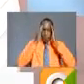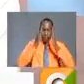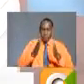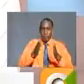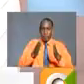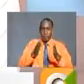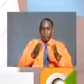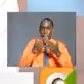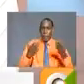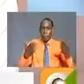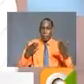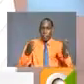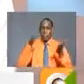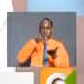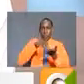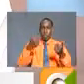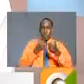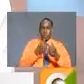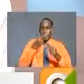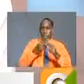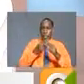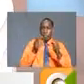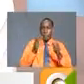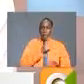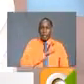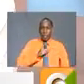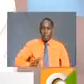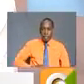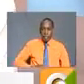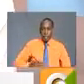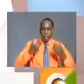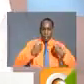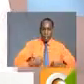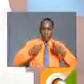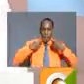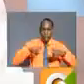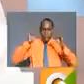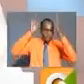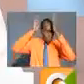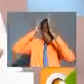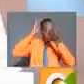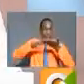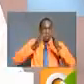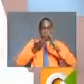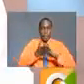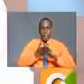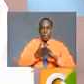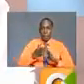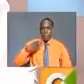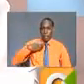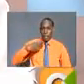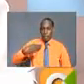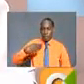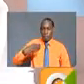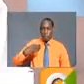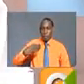intriguing property dispute. In the name of Christ, a self-declared bishop has become one of the wealthiest real